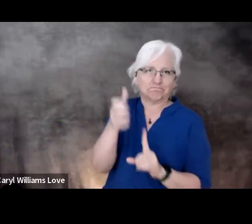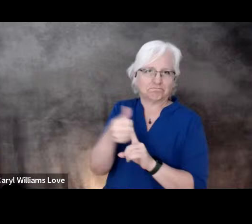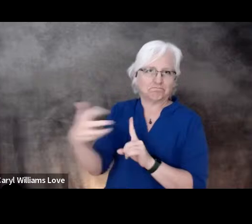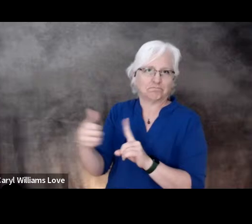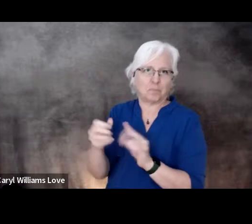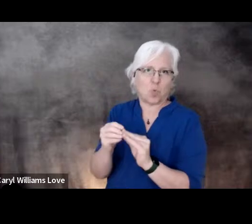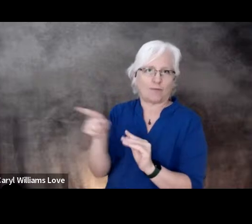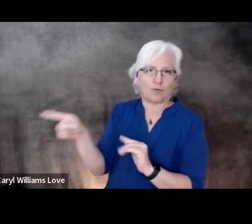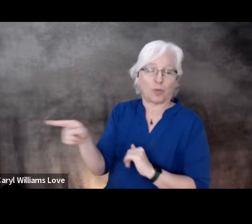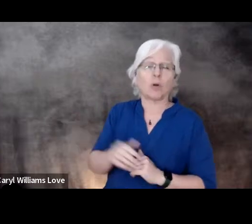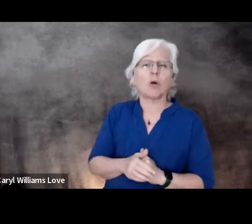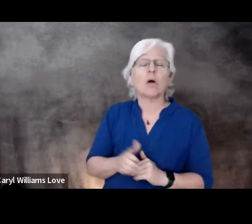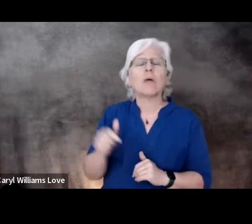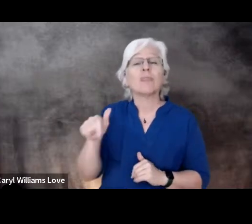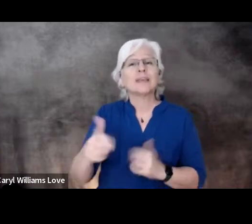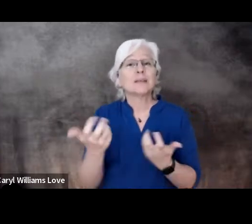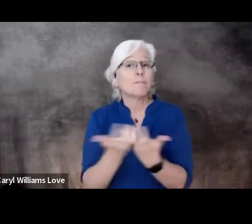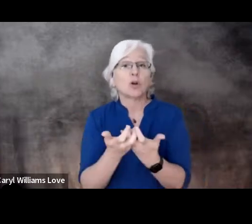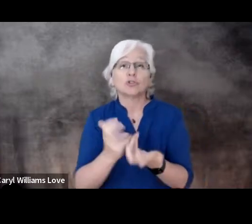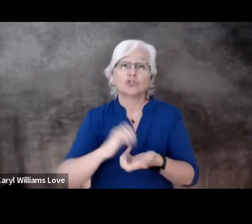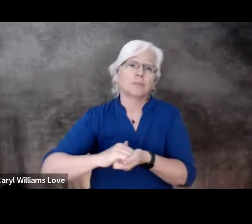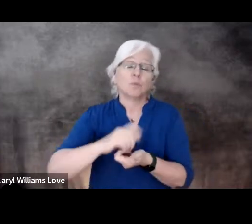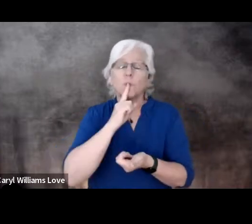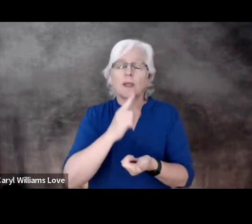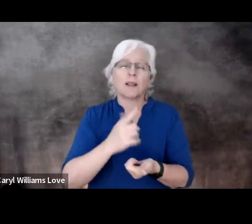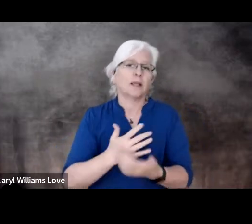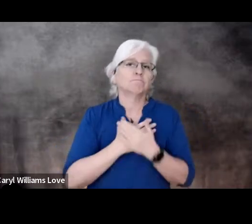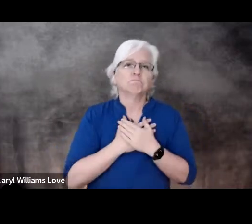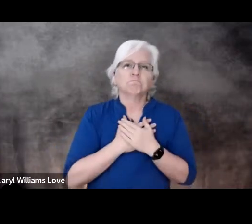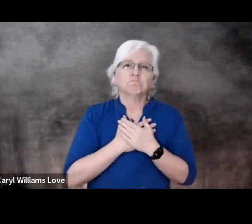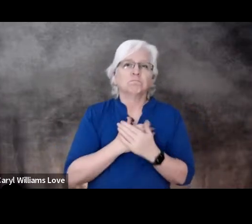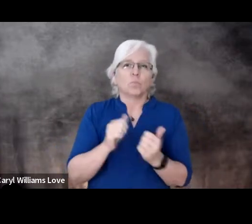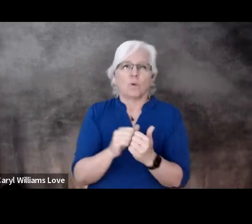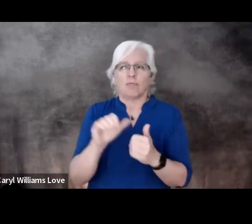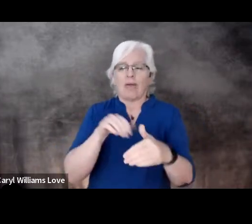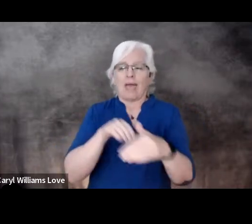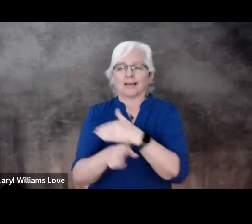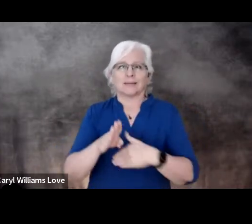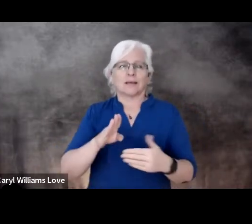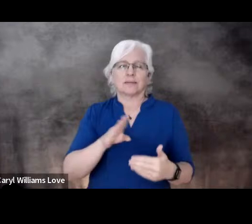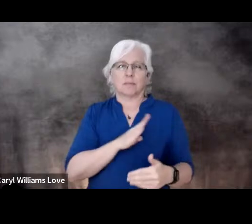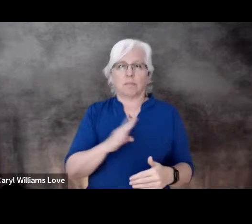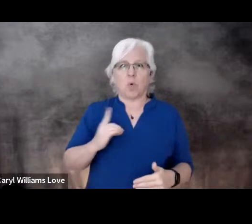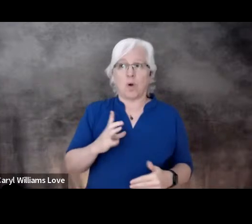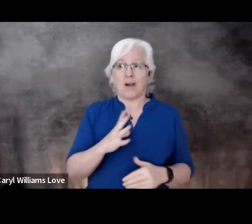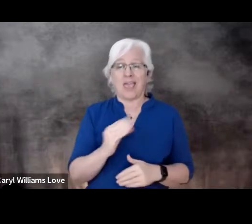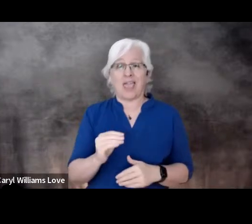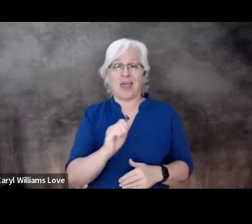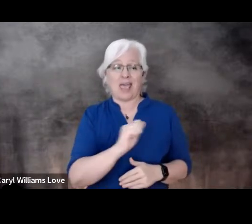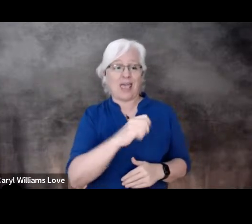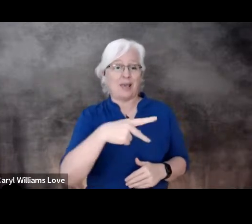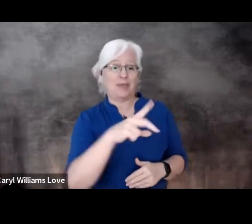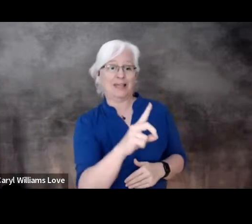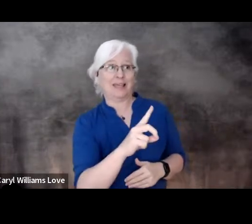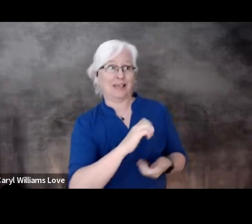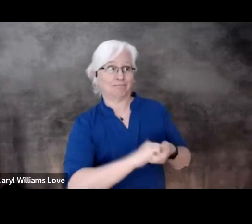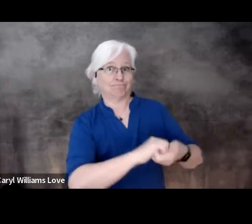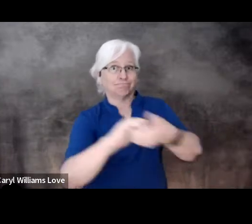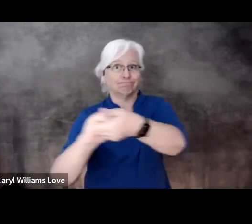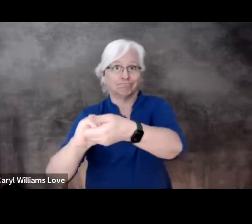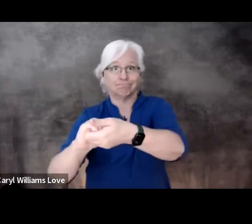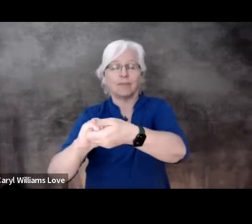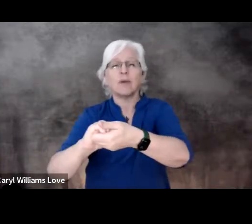this partnership is deeply meaningful with the Access Board and with our dear friends at AAPD. For us, it really